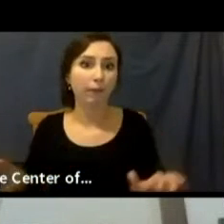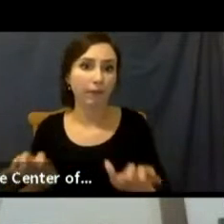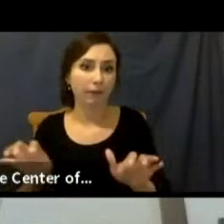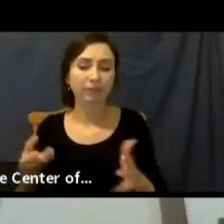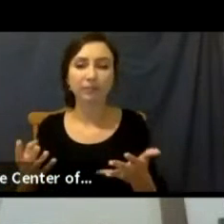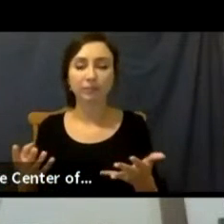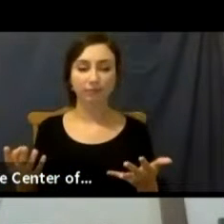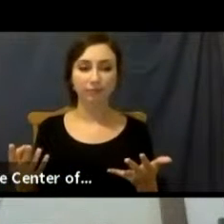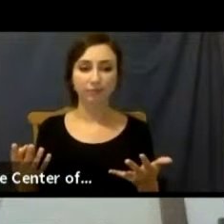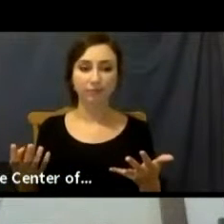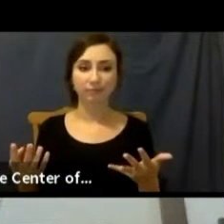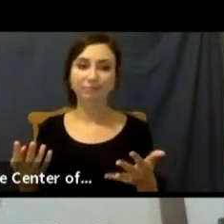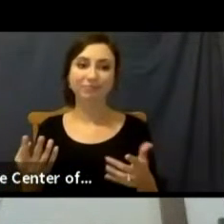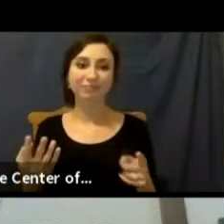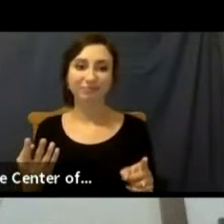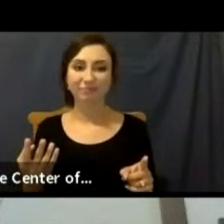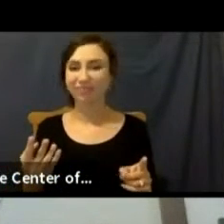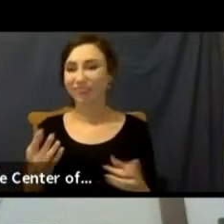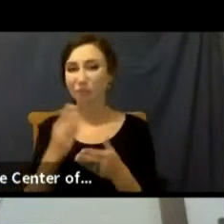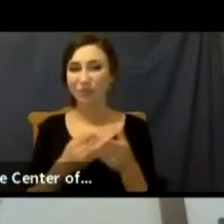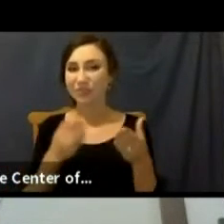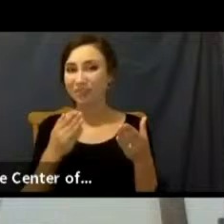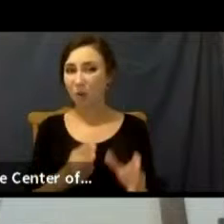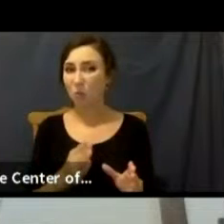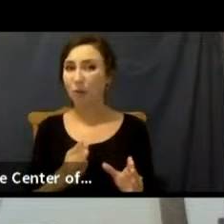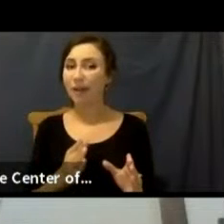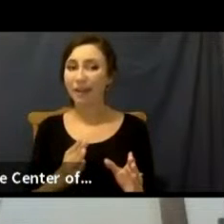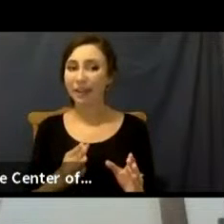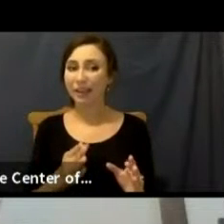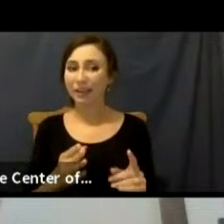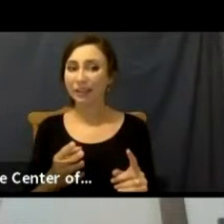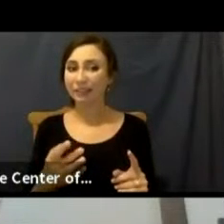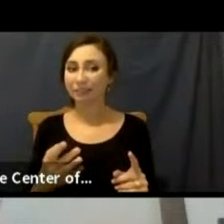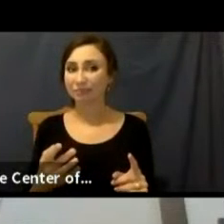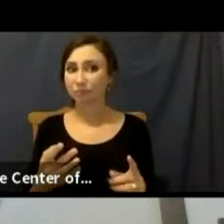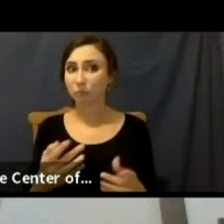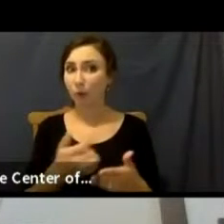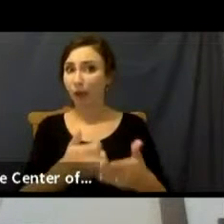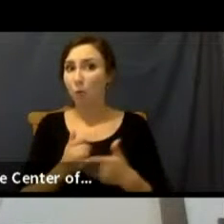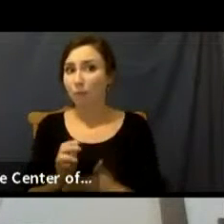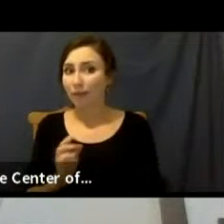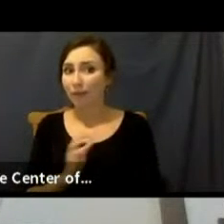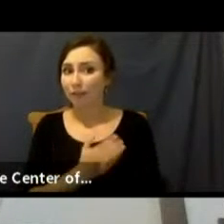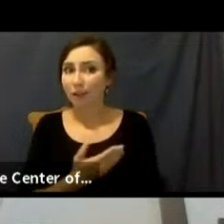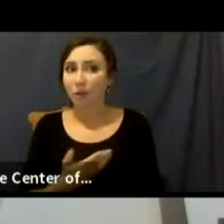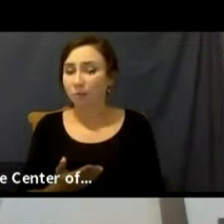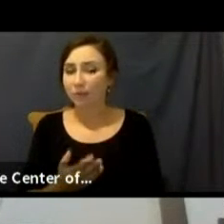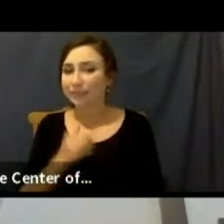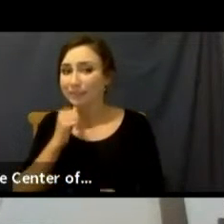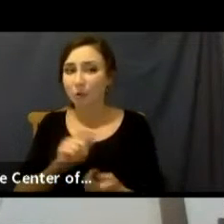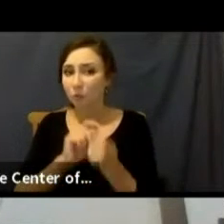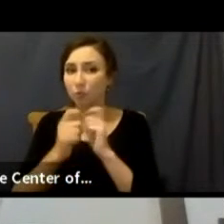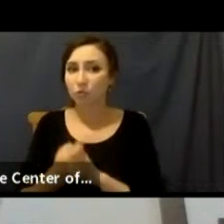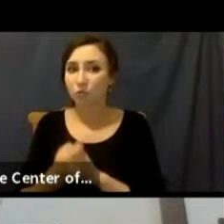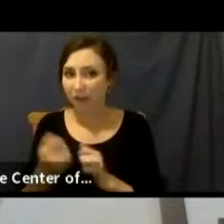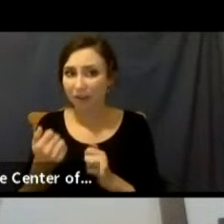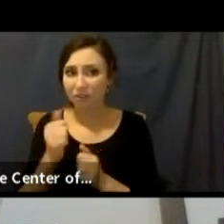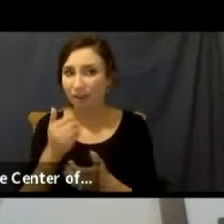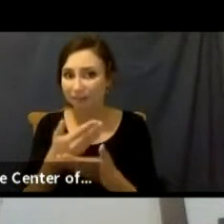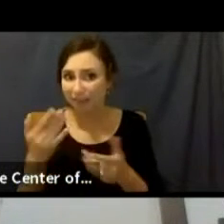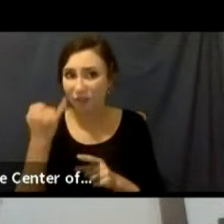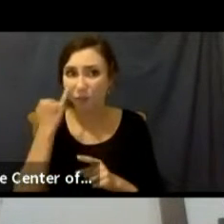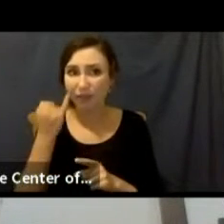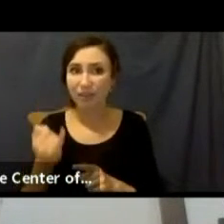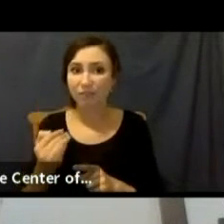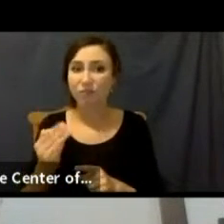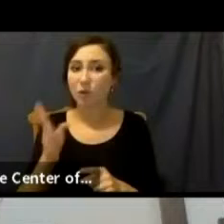that, again, where we were in some way treating ourselves, but that it wasn't really going to change anything. So if we're going to have this